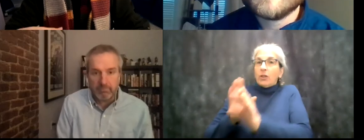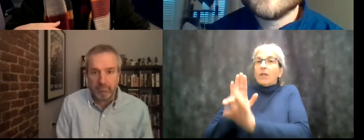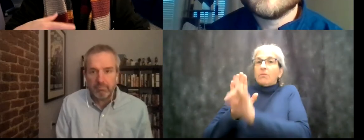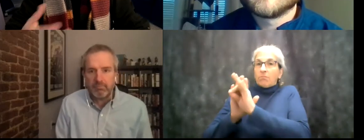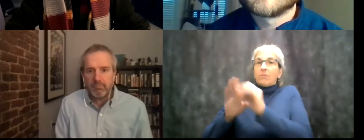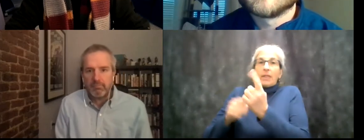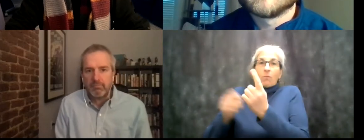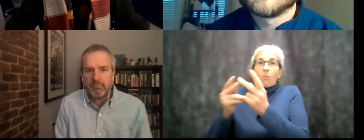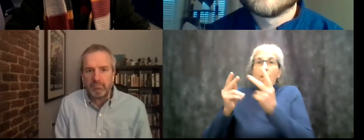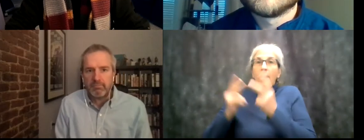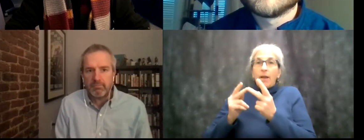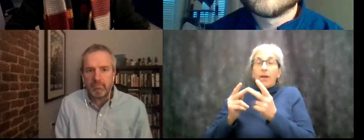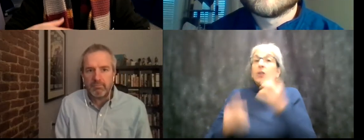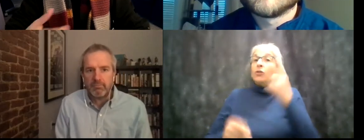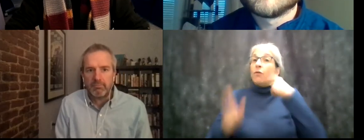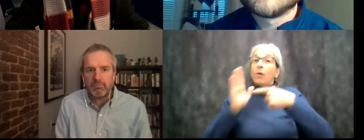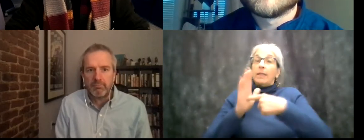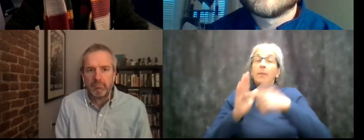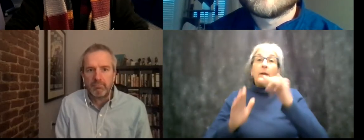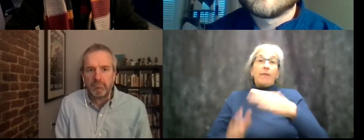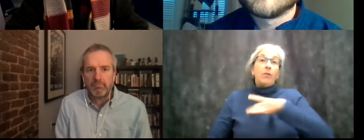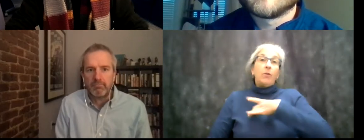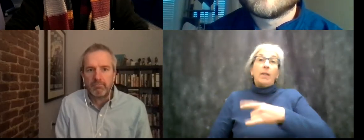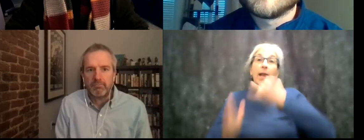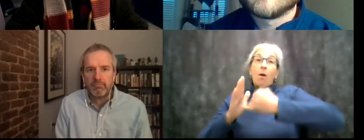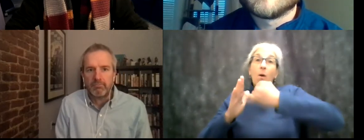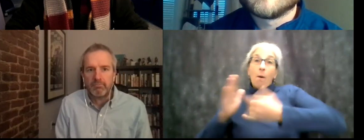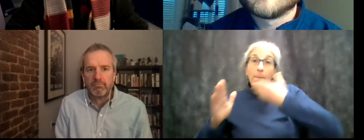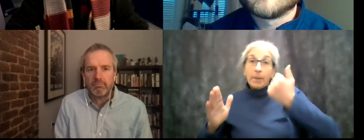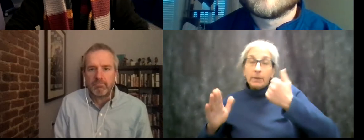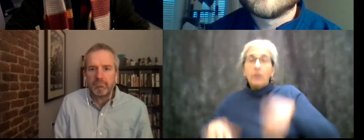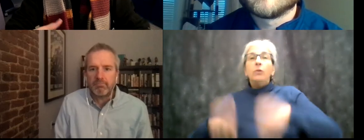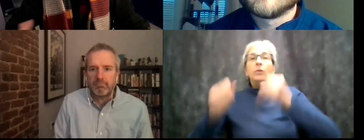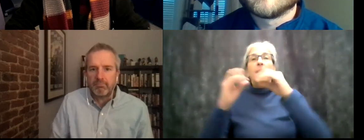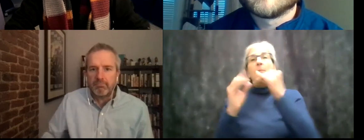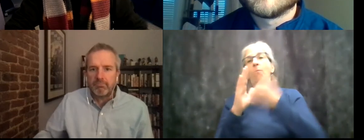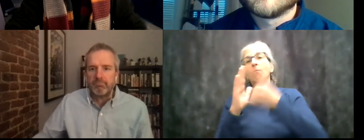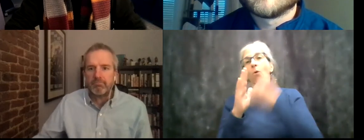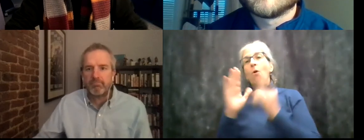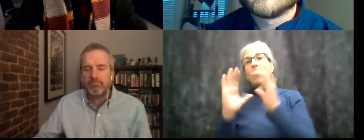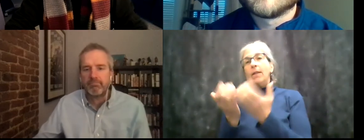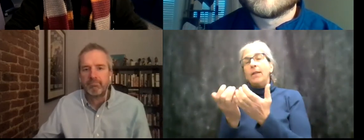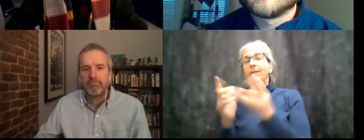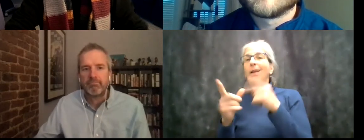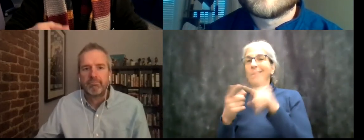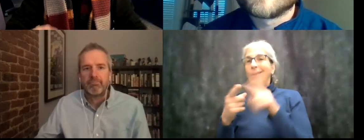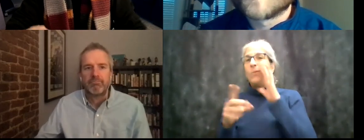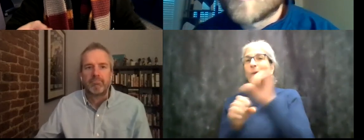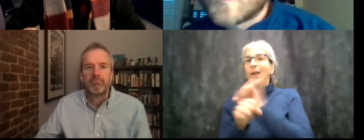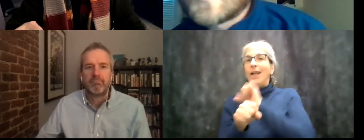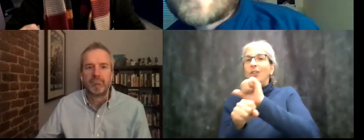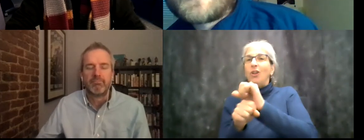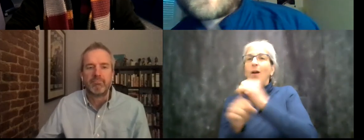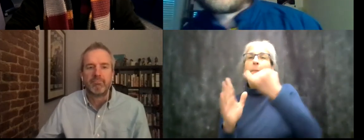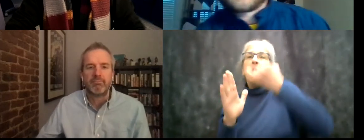you find out you like art, you take some additional art classes in our program and you'll probably be an artist in the field. But what's